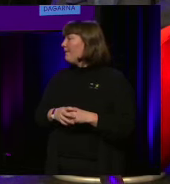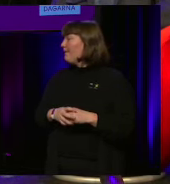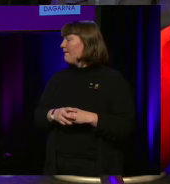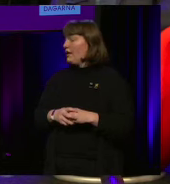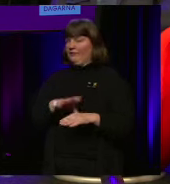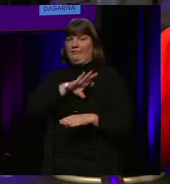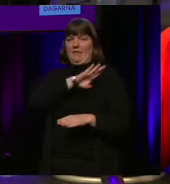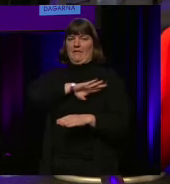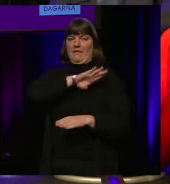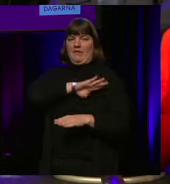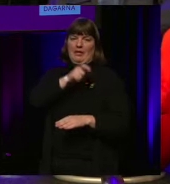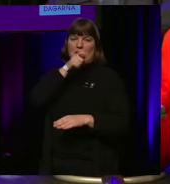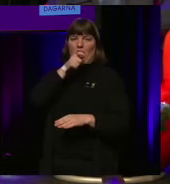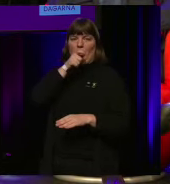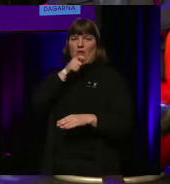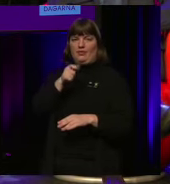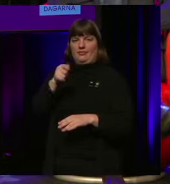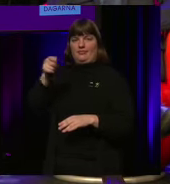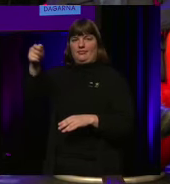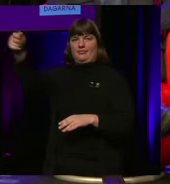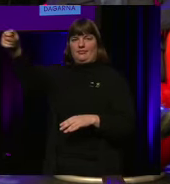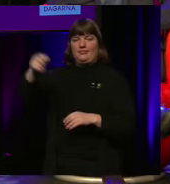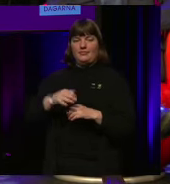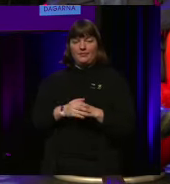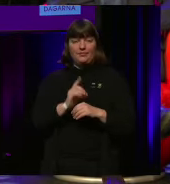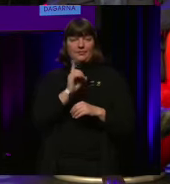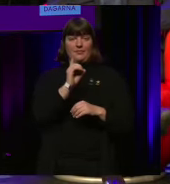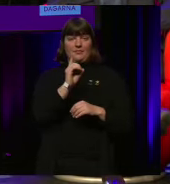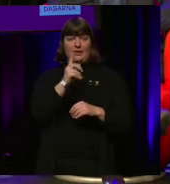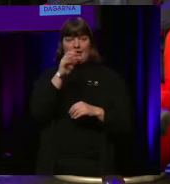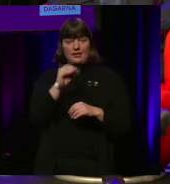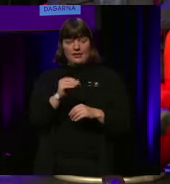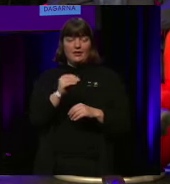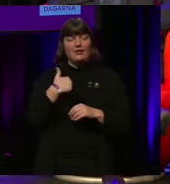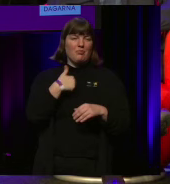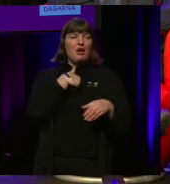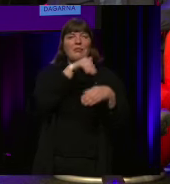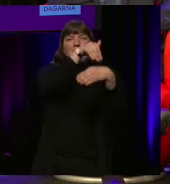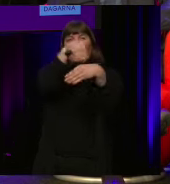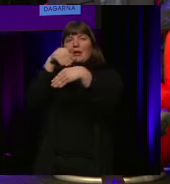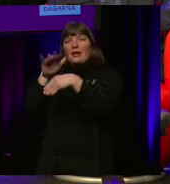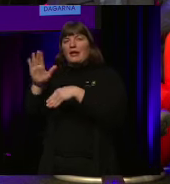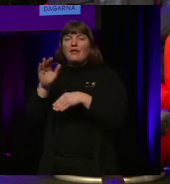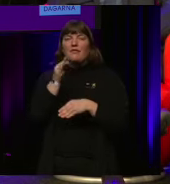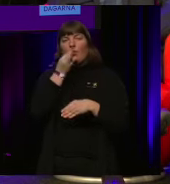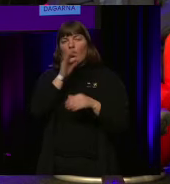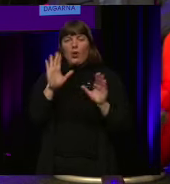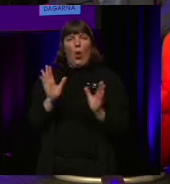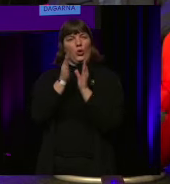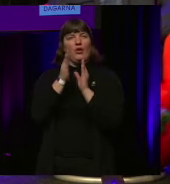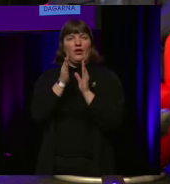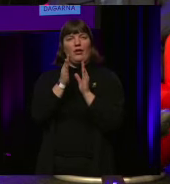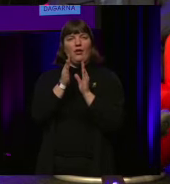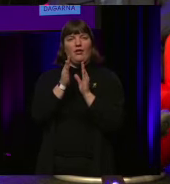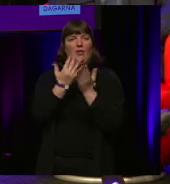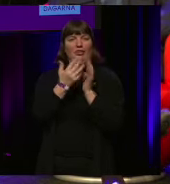Okay, wonderful. So I just remind you to keep your questions as brief as possible.